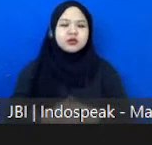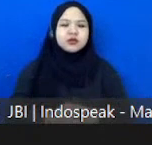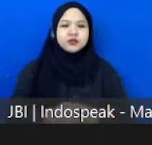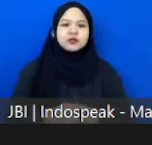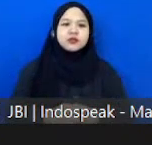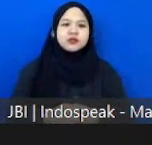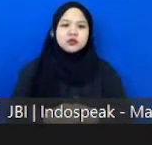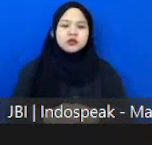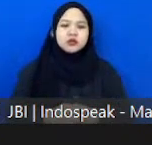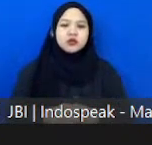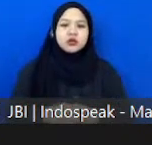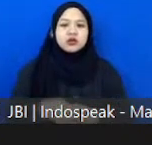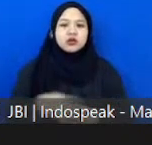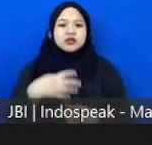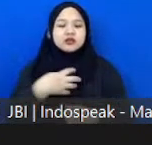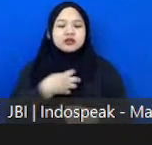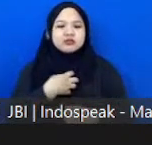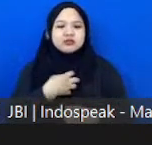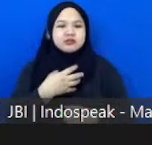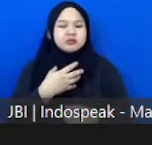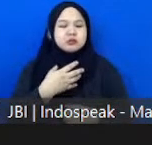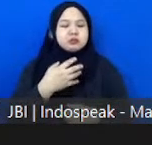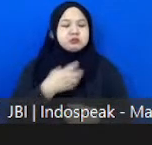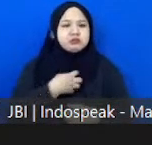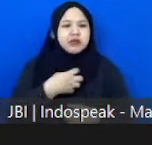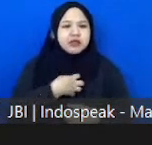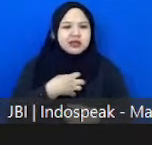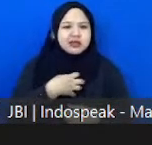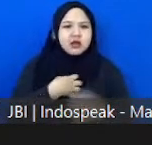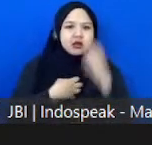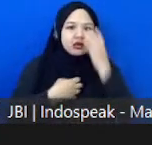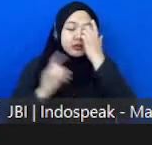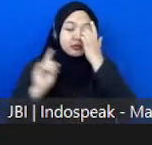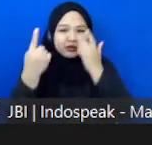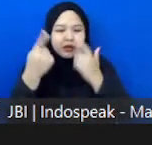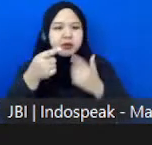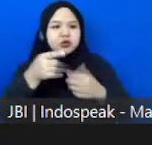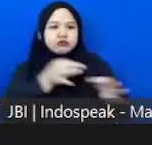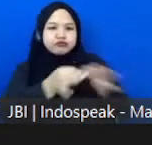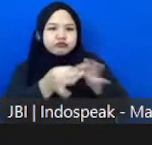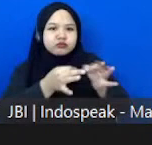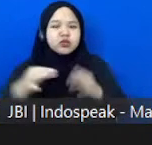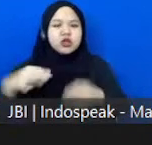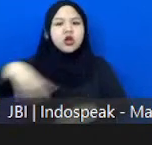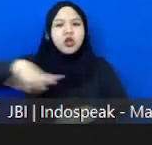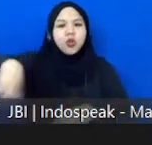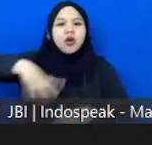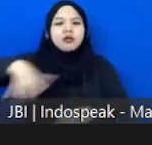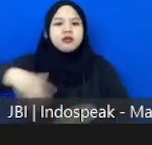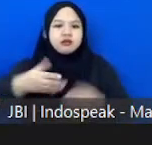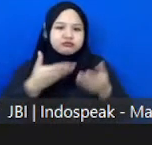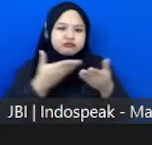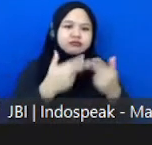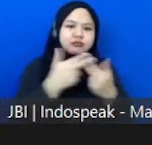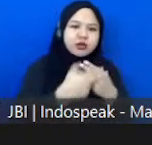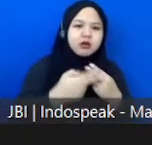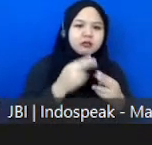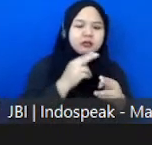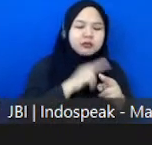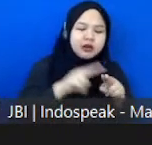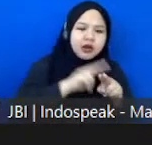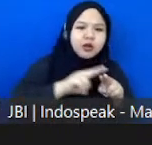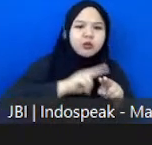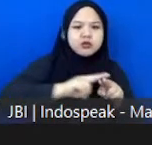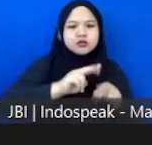is that mental illness is a family matter, and the treatment is based on severity of disturbance to others.